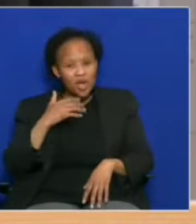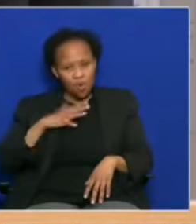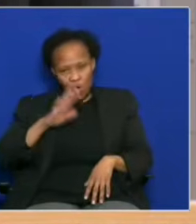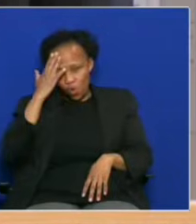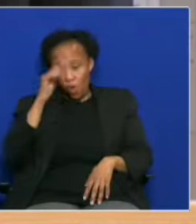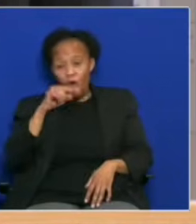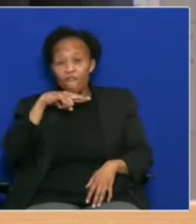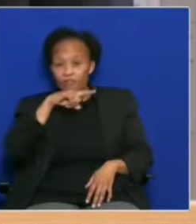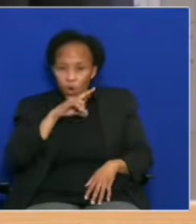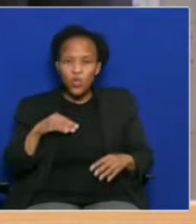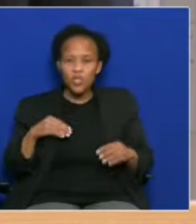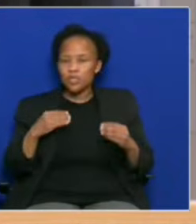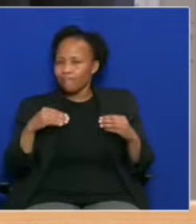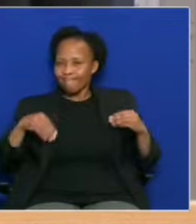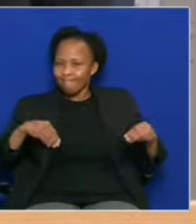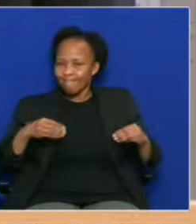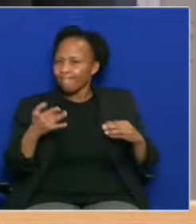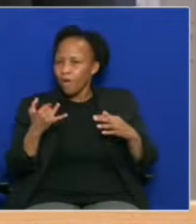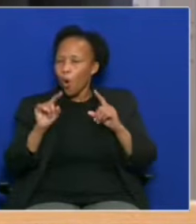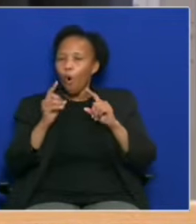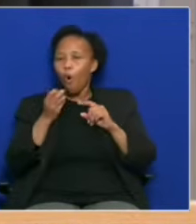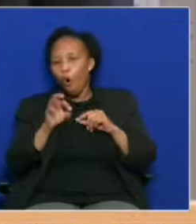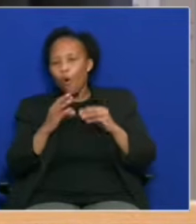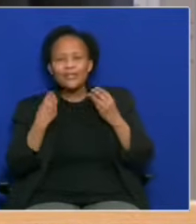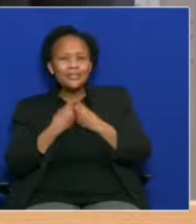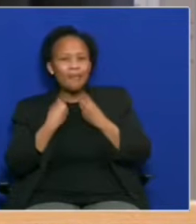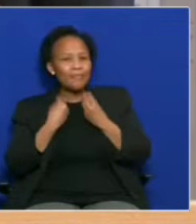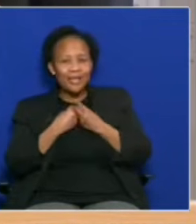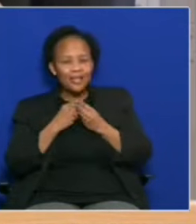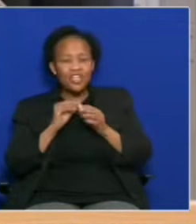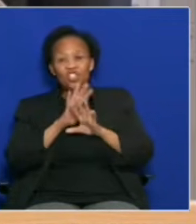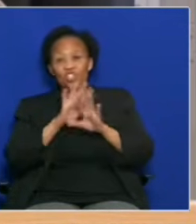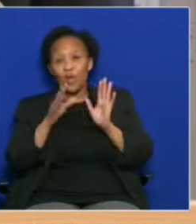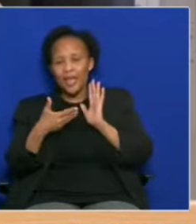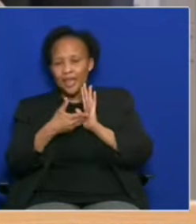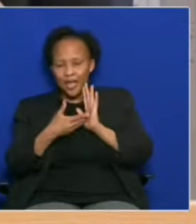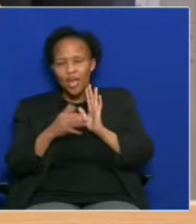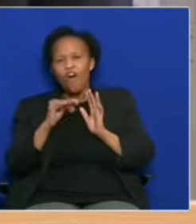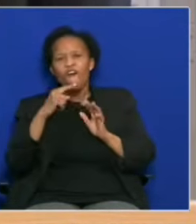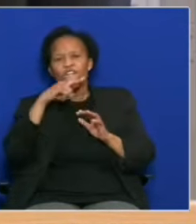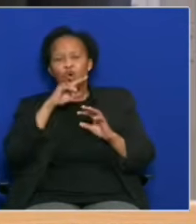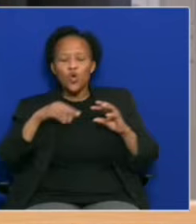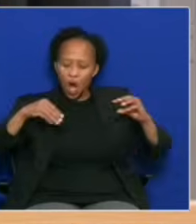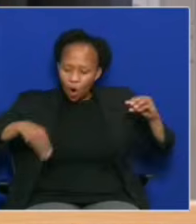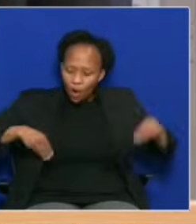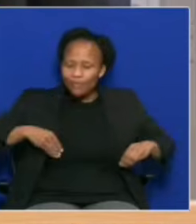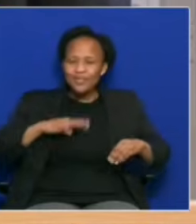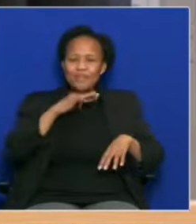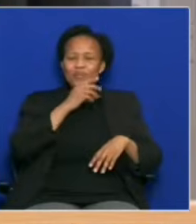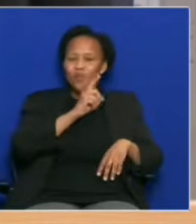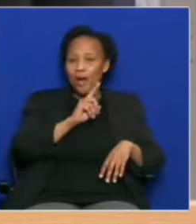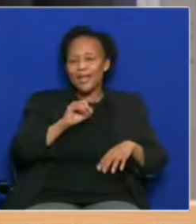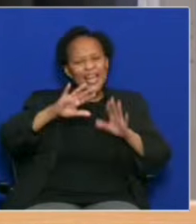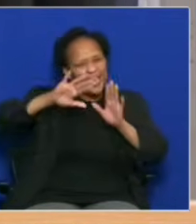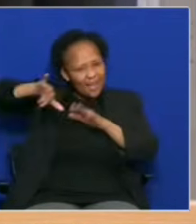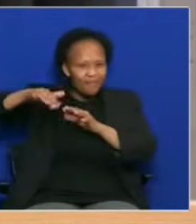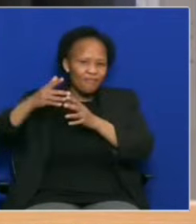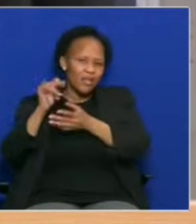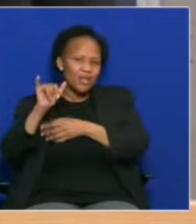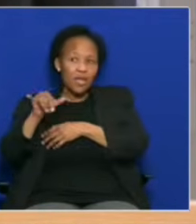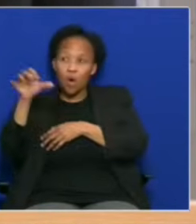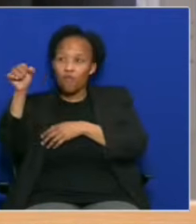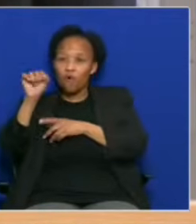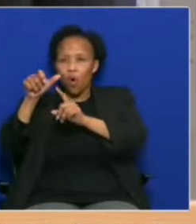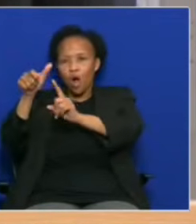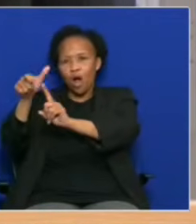affidavit? What is the fraud and corruption, other than appointing somebody who is from outside and has no